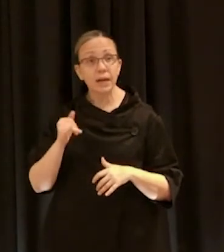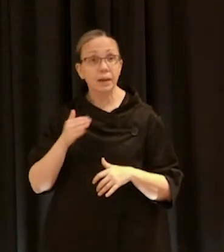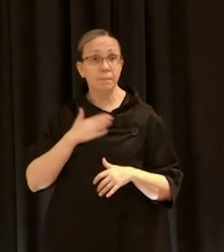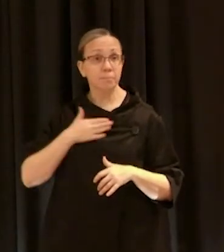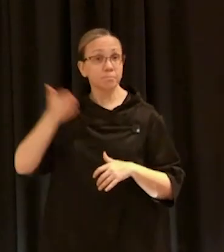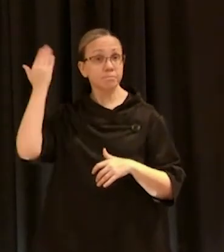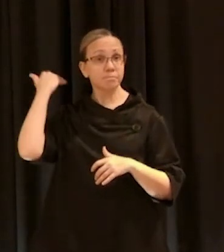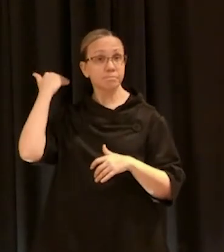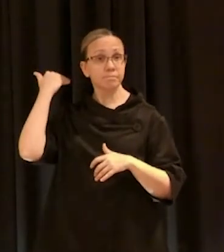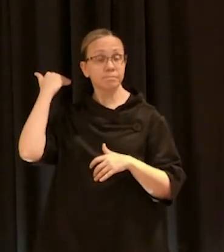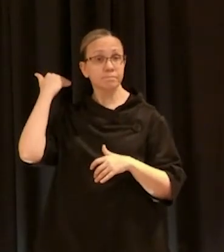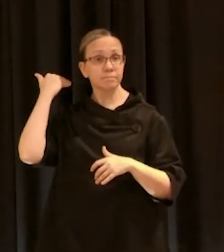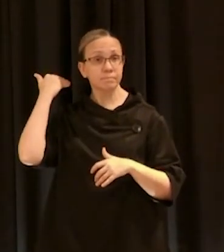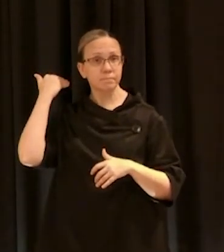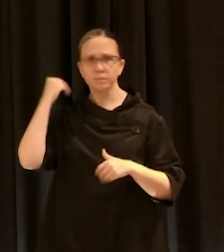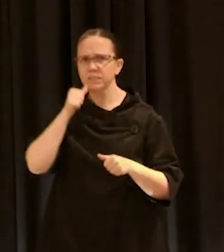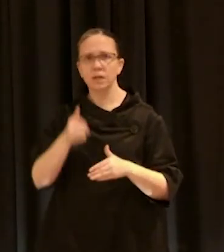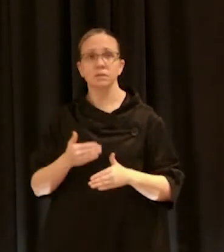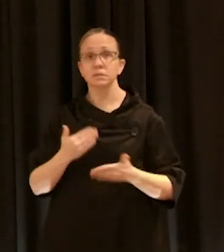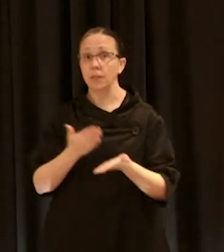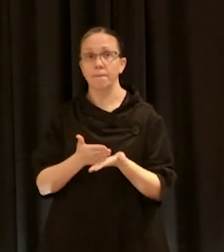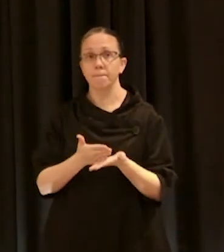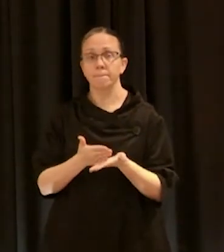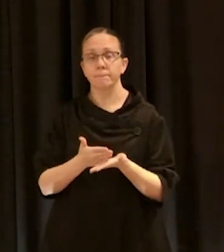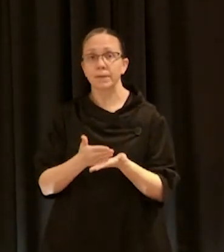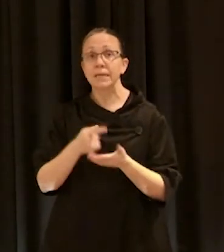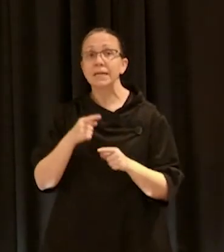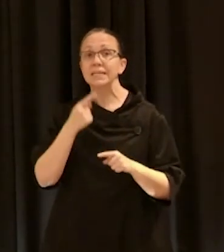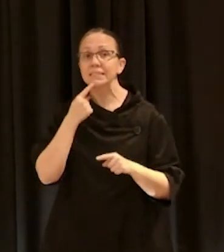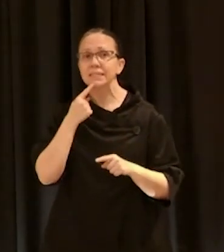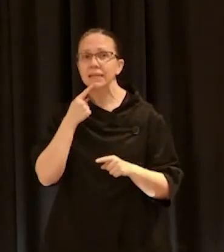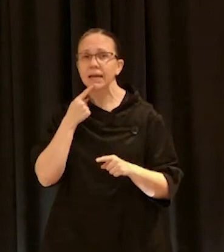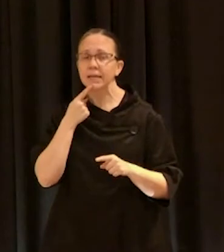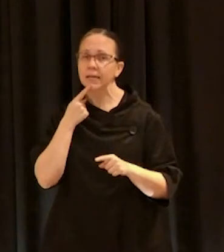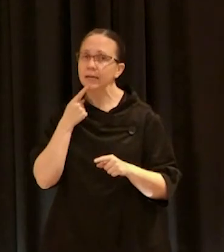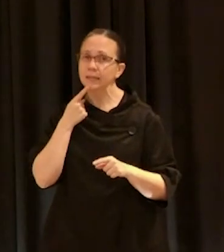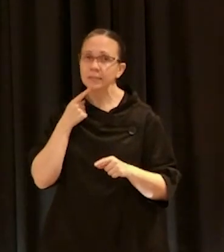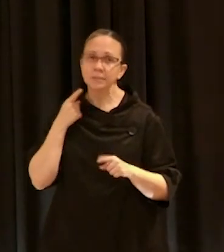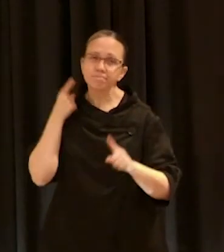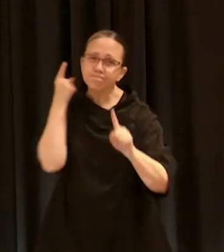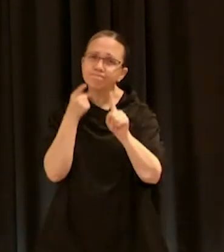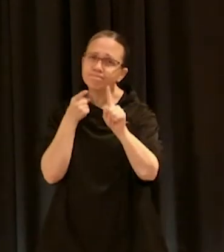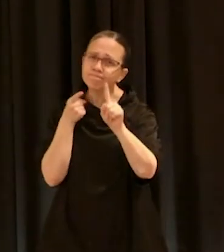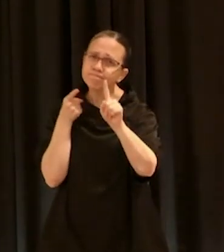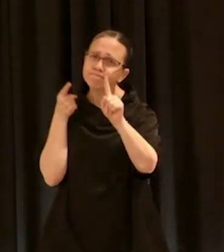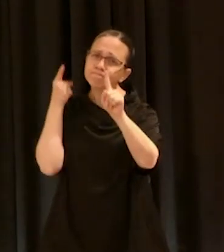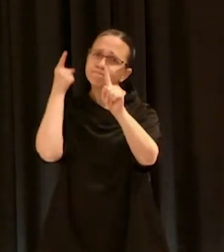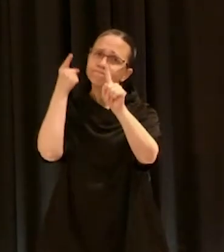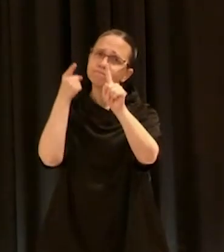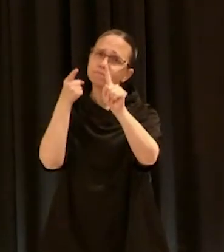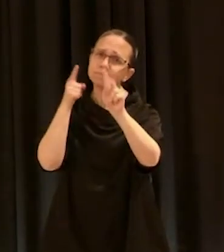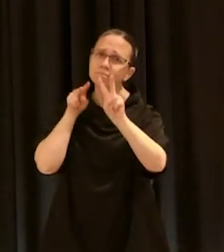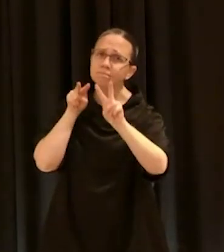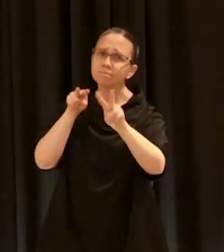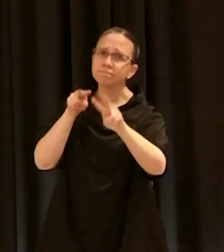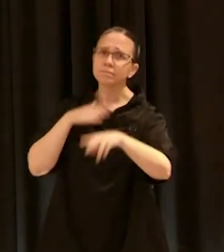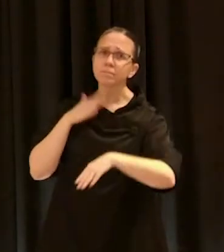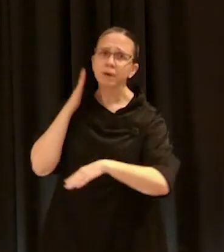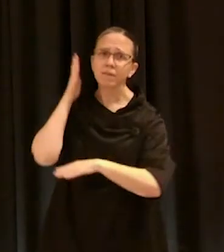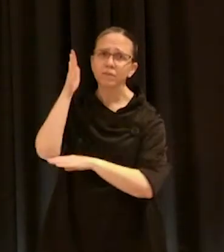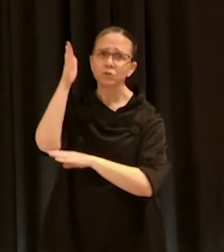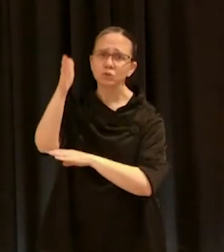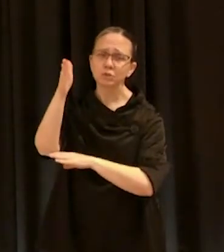are behind, and that's not where he stops. He says, and I reach forth unto those things which